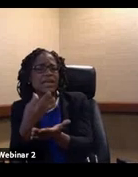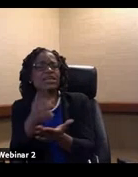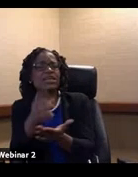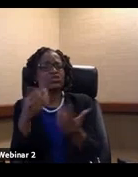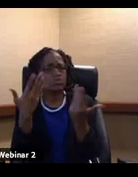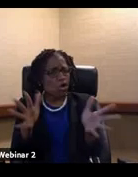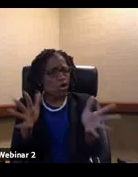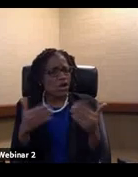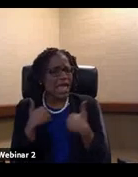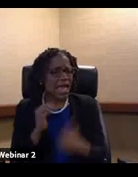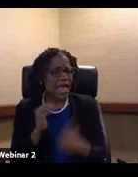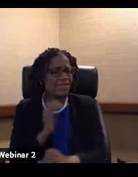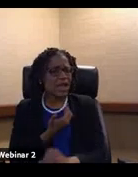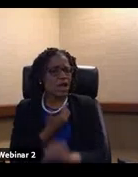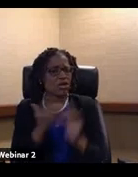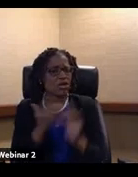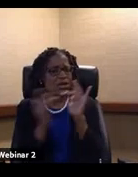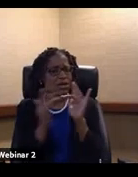you can reach out to us.